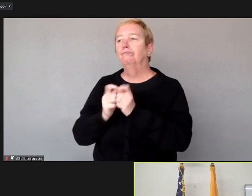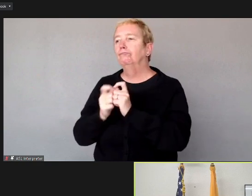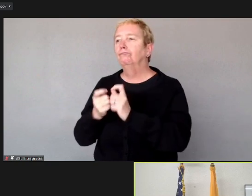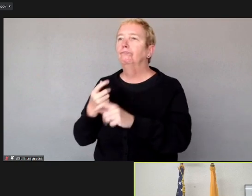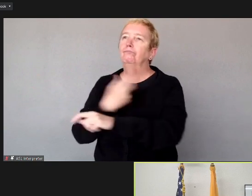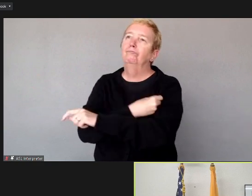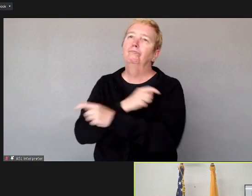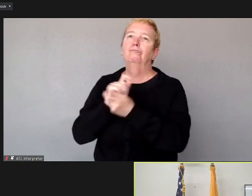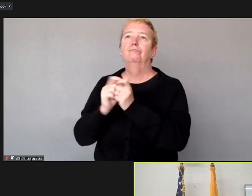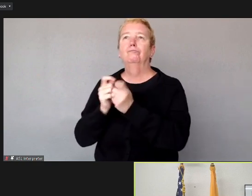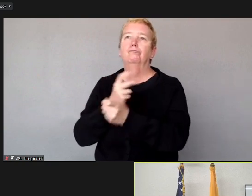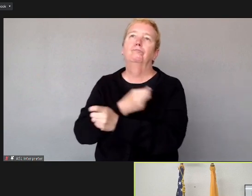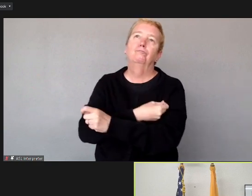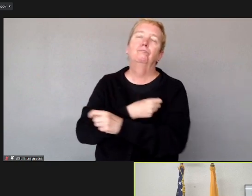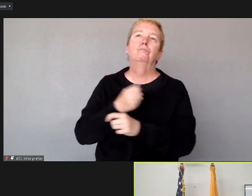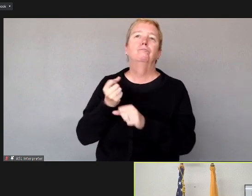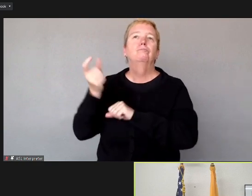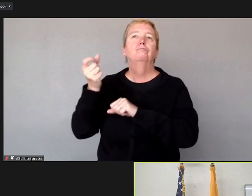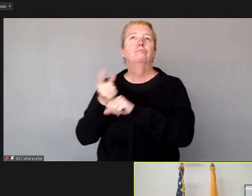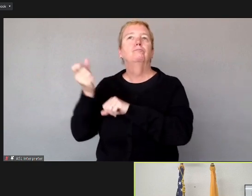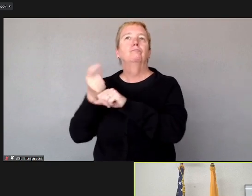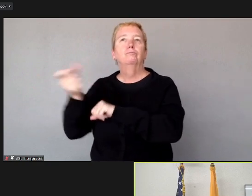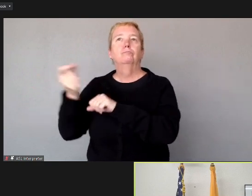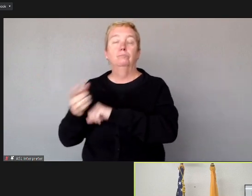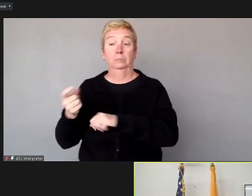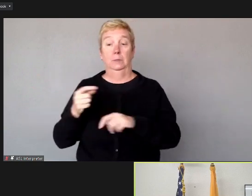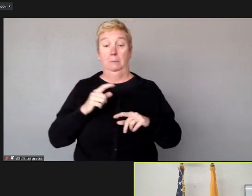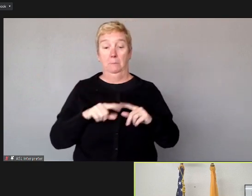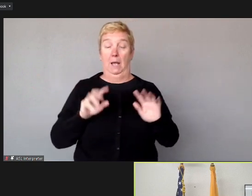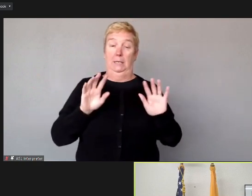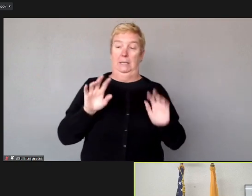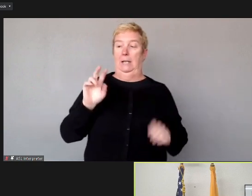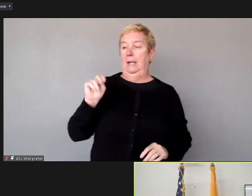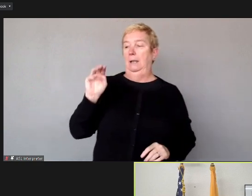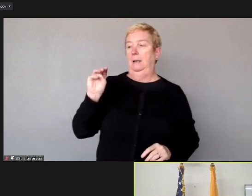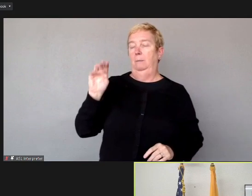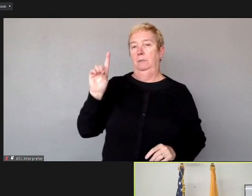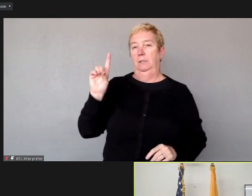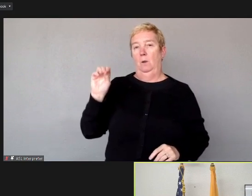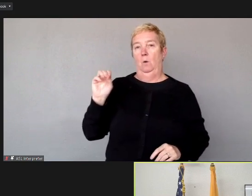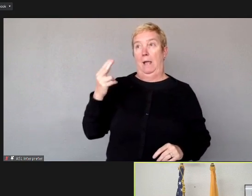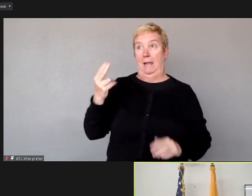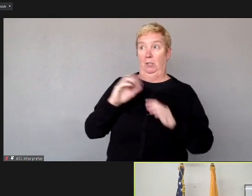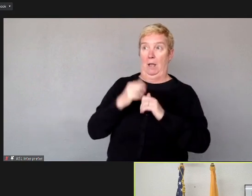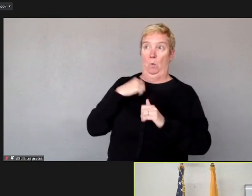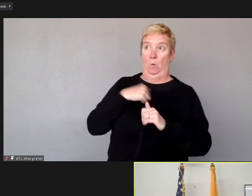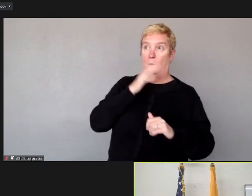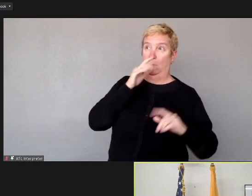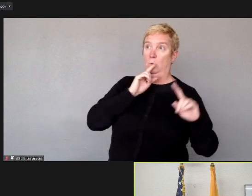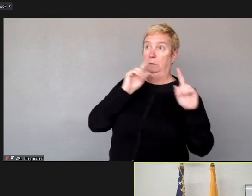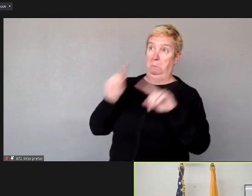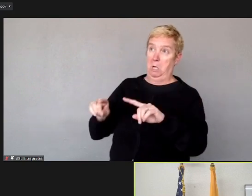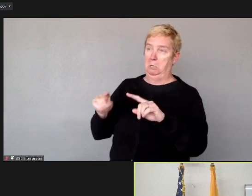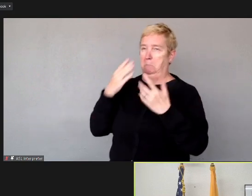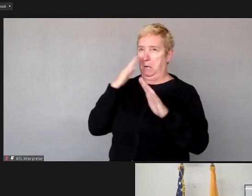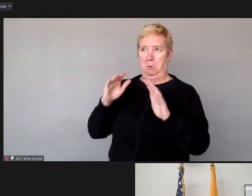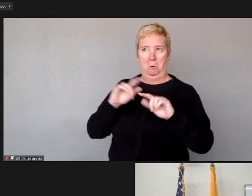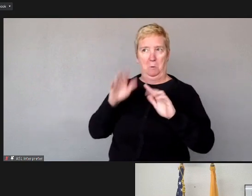latest versions of COVID. But as to the DOH response, there's no better person to talk about this than Dr. Parahon.